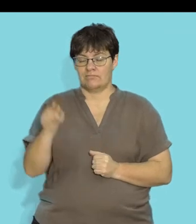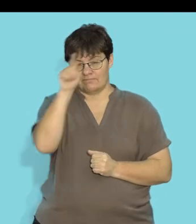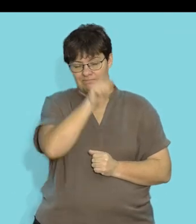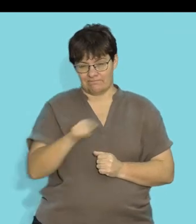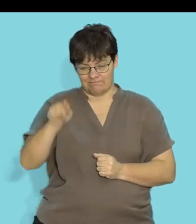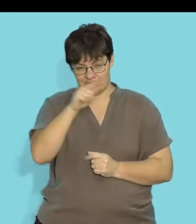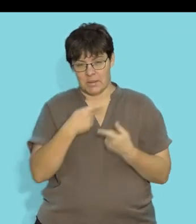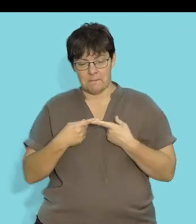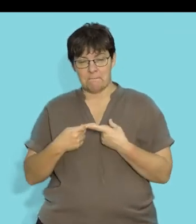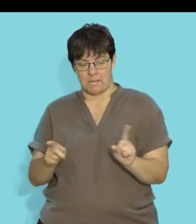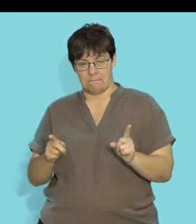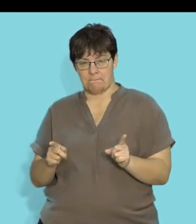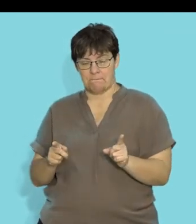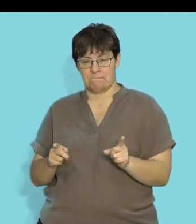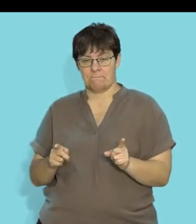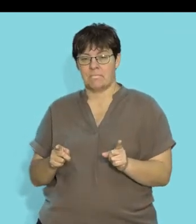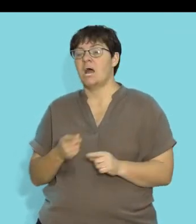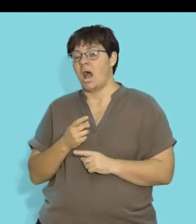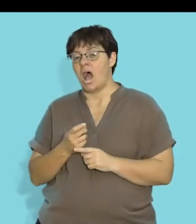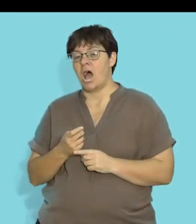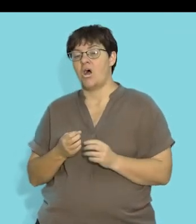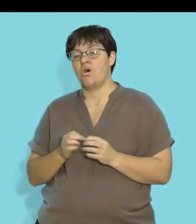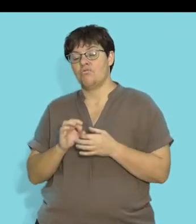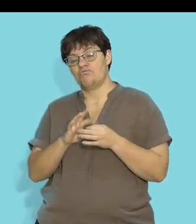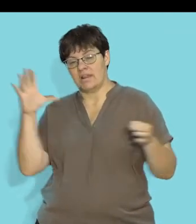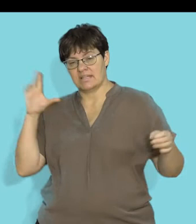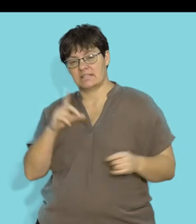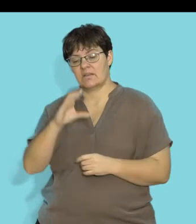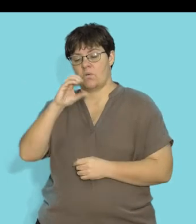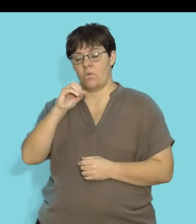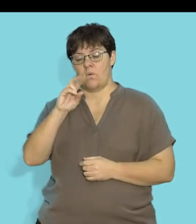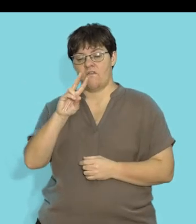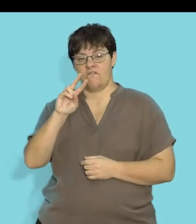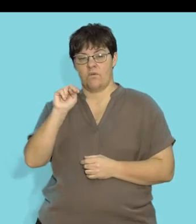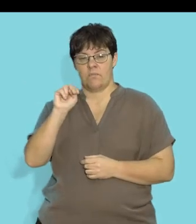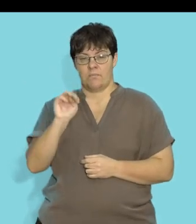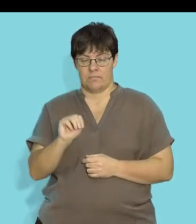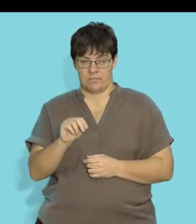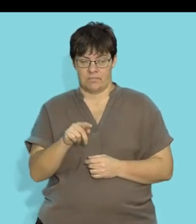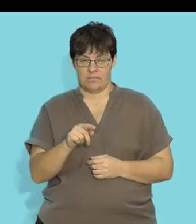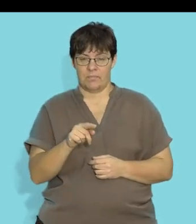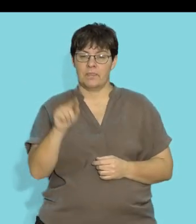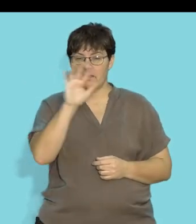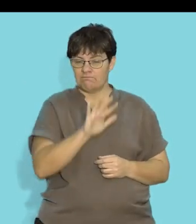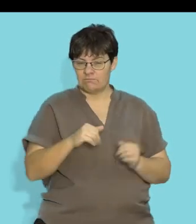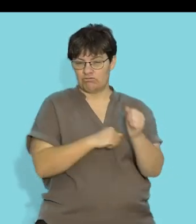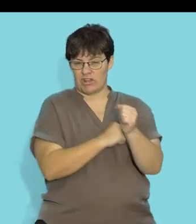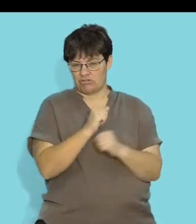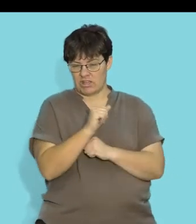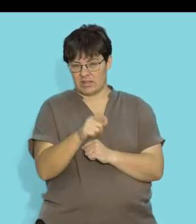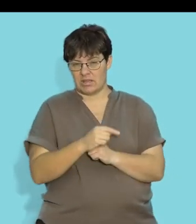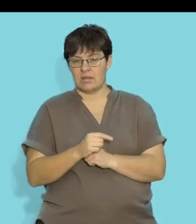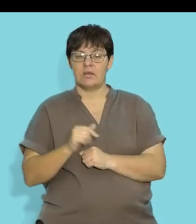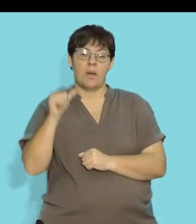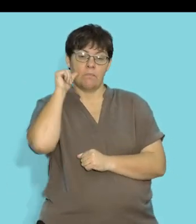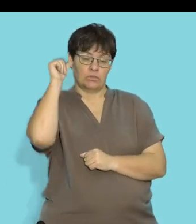here at B would be that process where we clearly see the release of an ovum around this structure